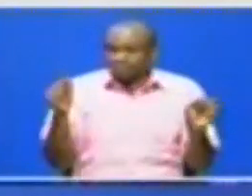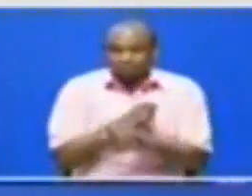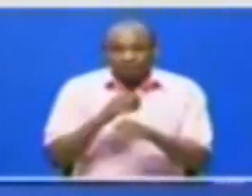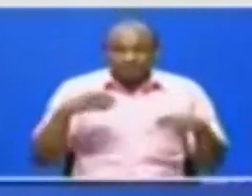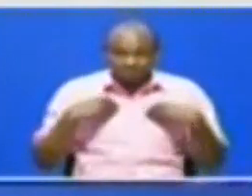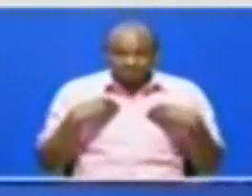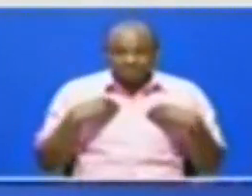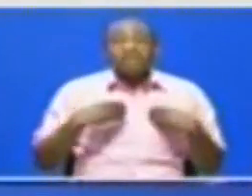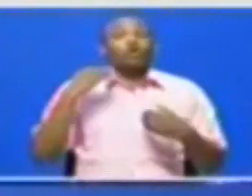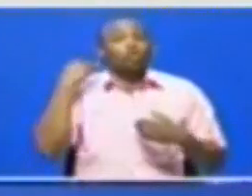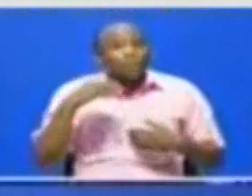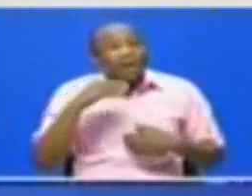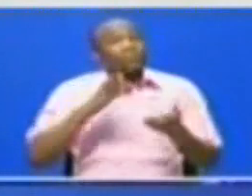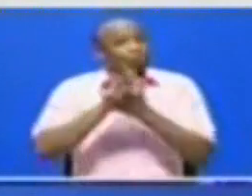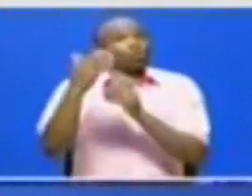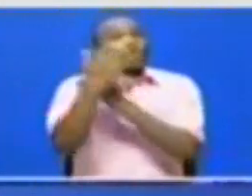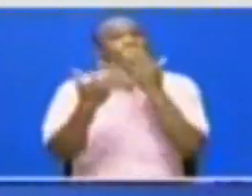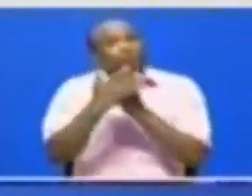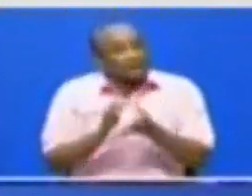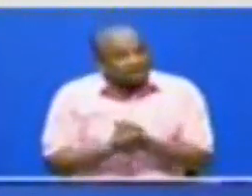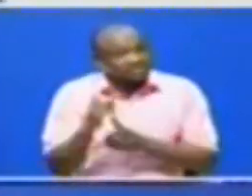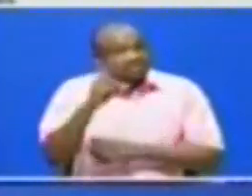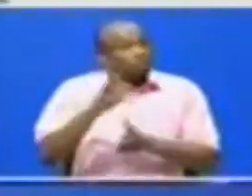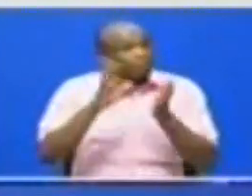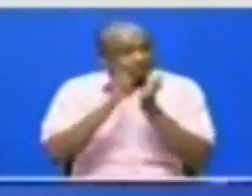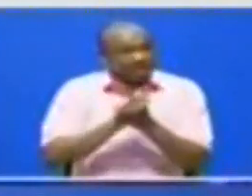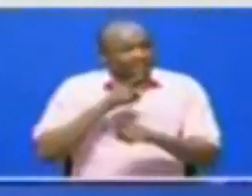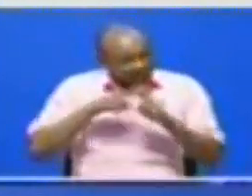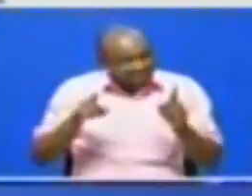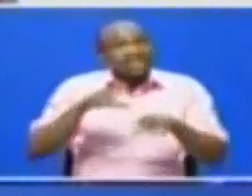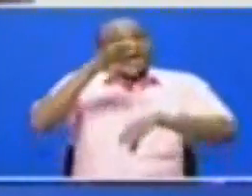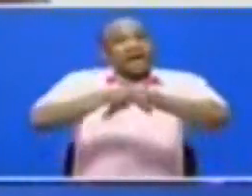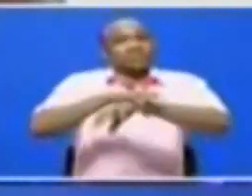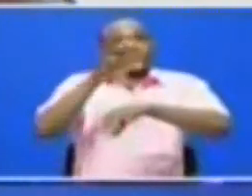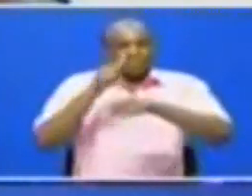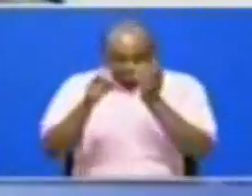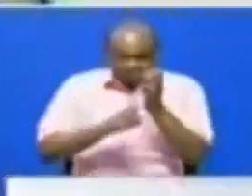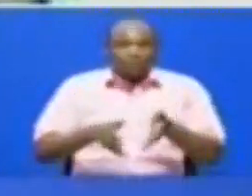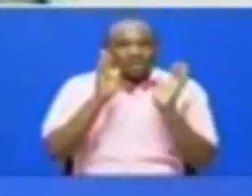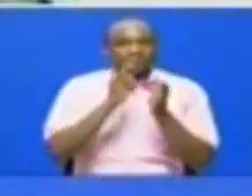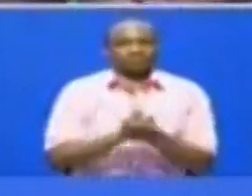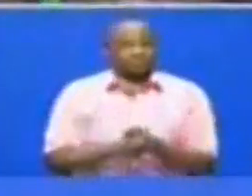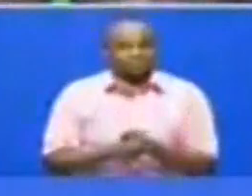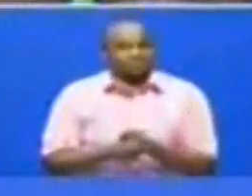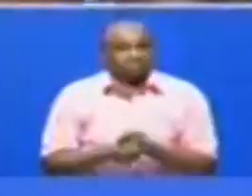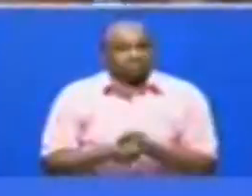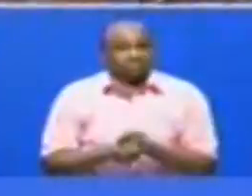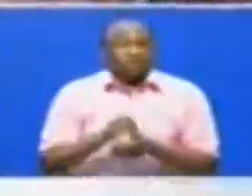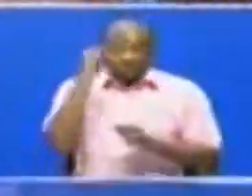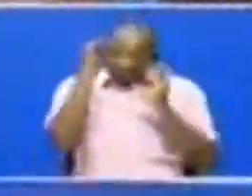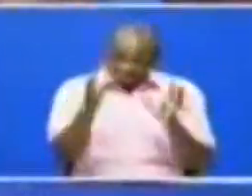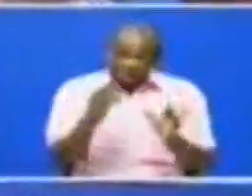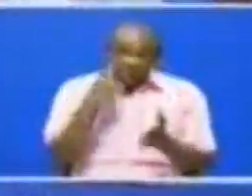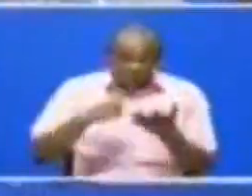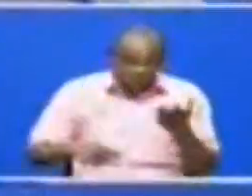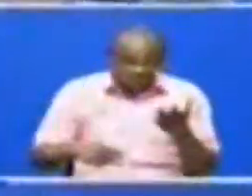Kuiba was digital, lakini kunaswa was manual. The politicians said